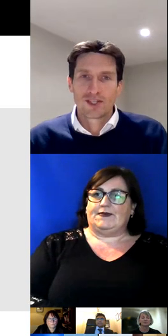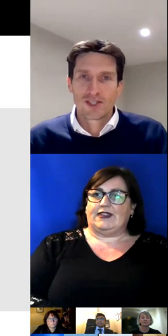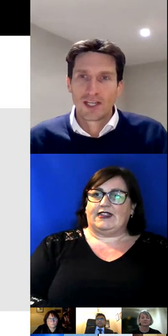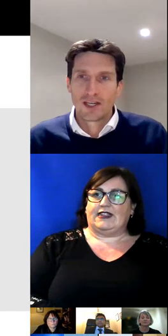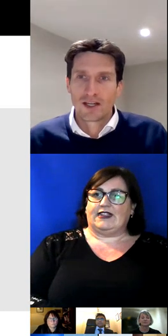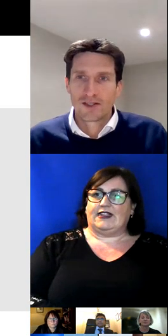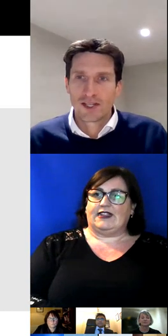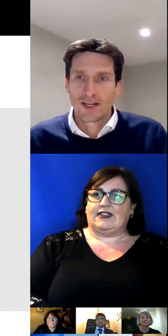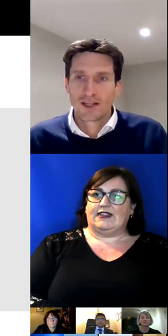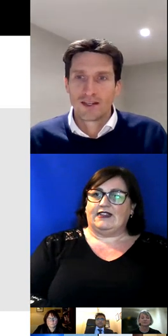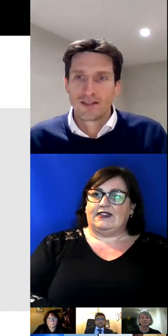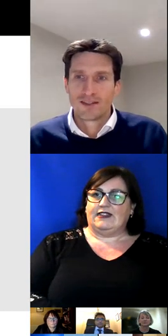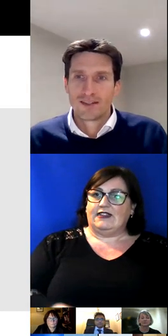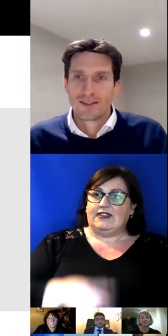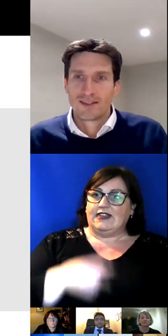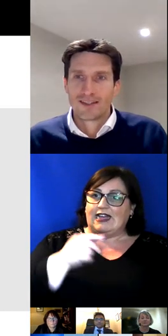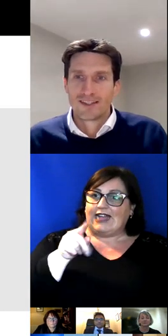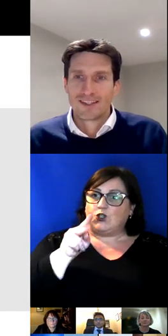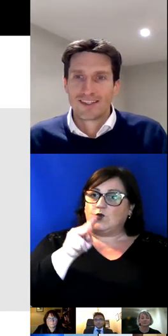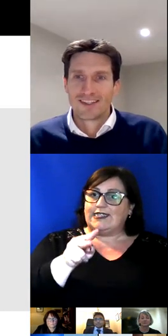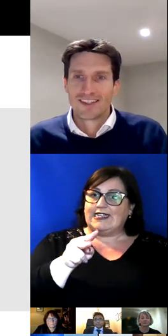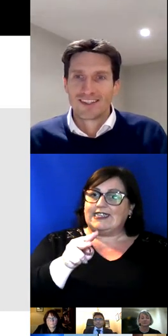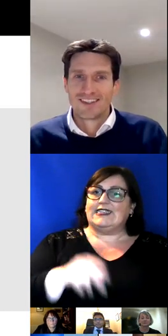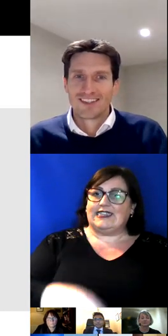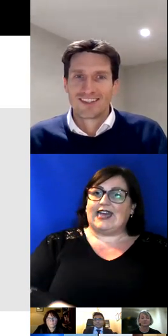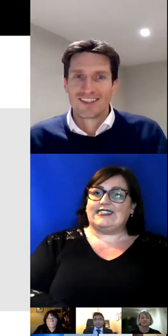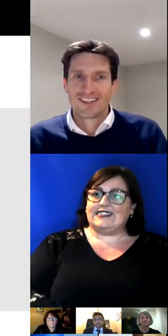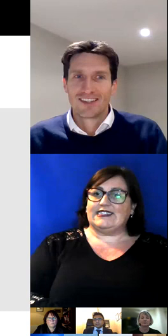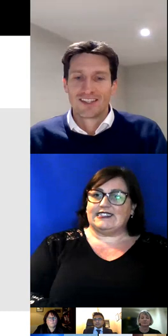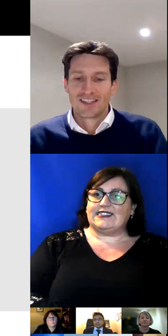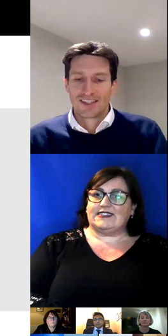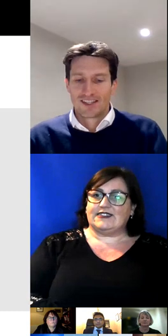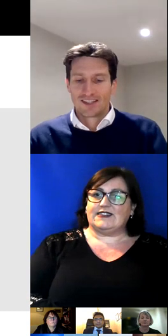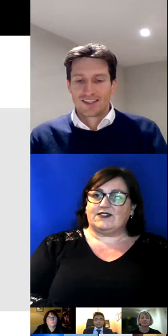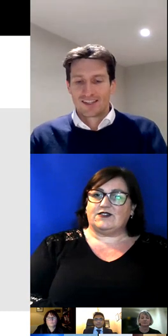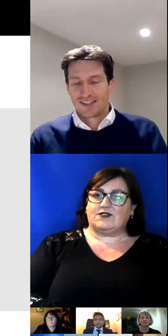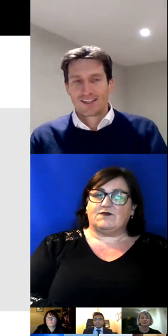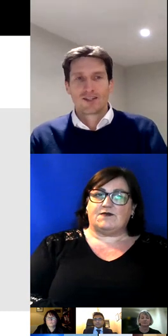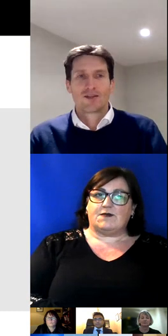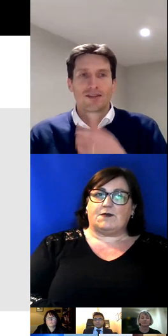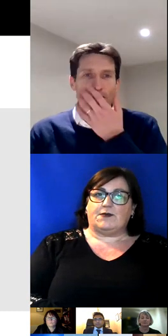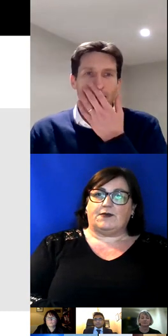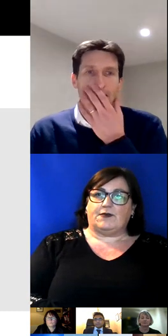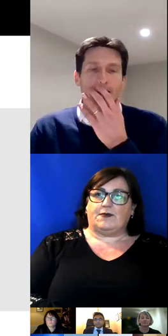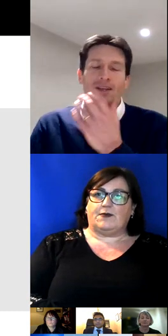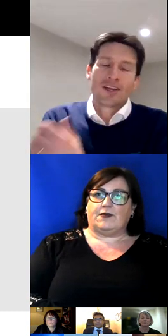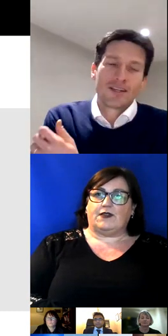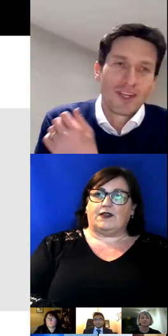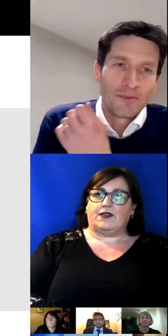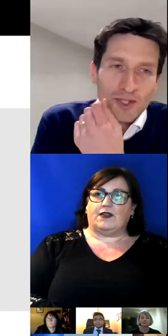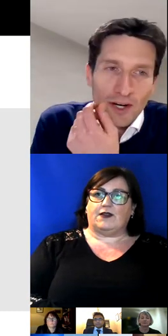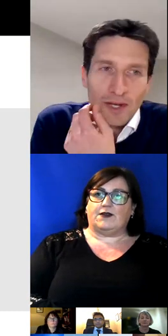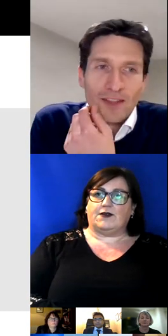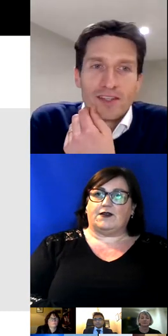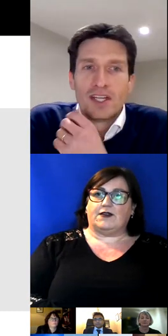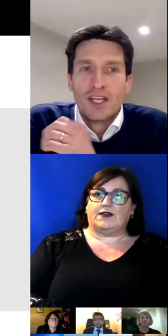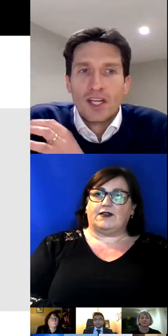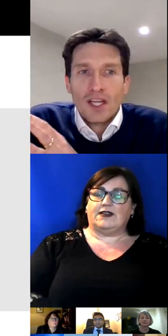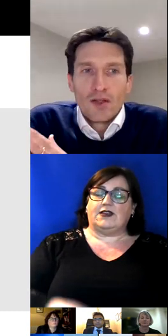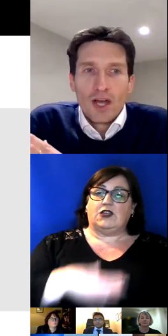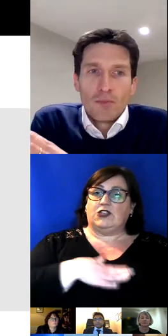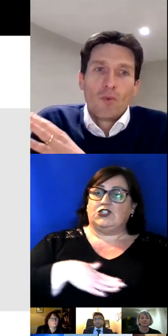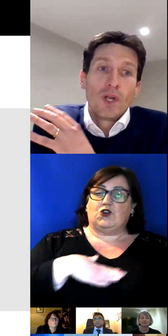Can you all still see it? I can't see anything. Yeah, we're on the vision slide, our vision, Rob. We are on the video. Okay, I'm sorry about